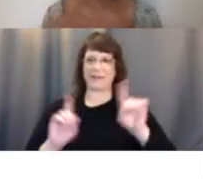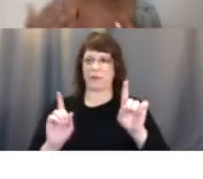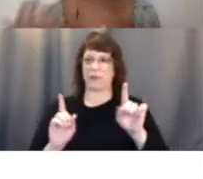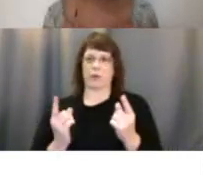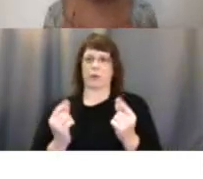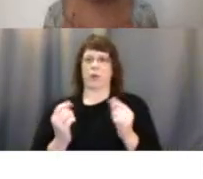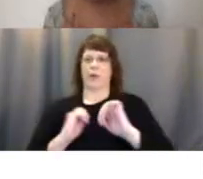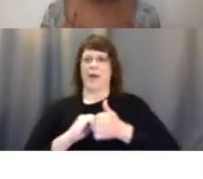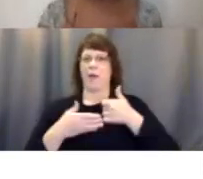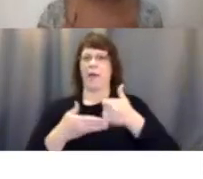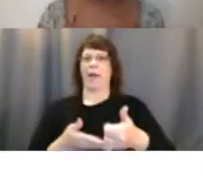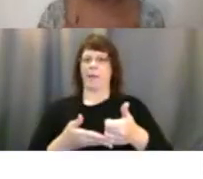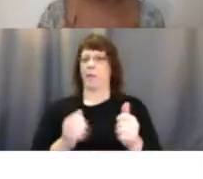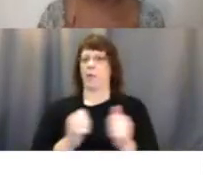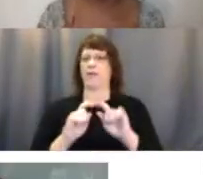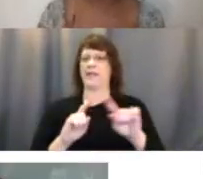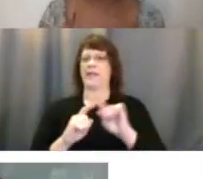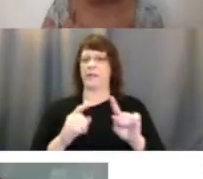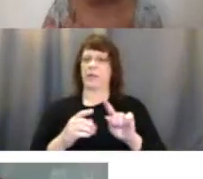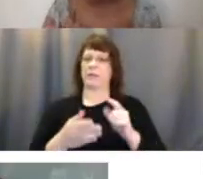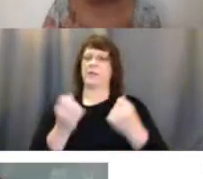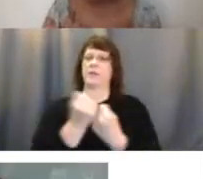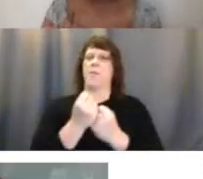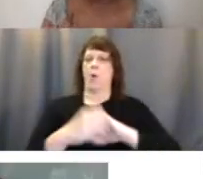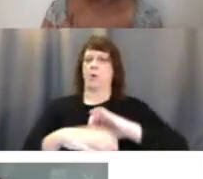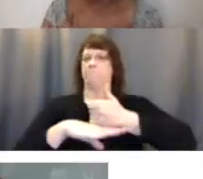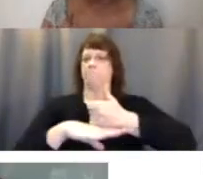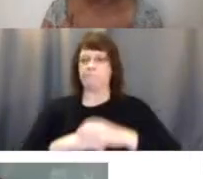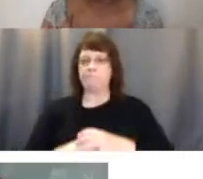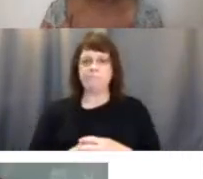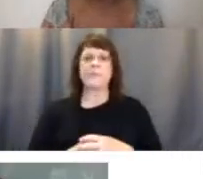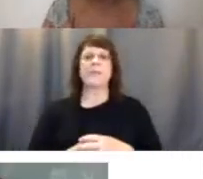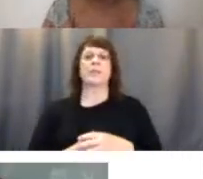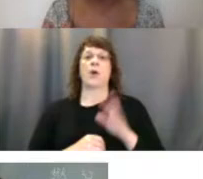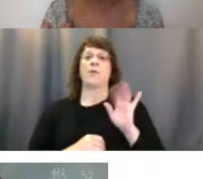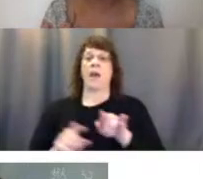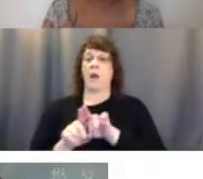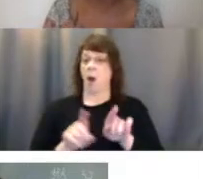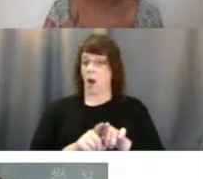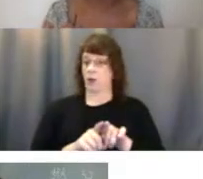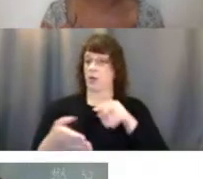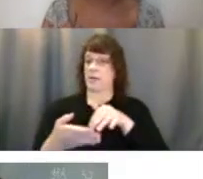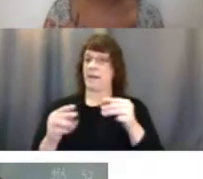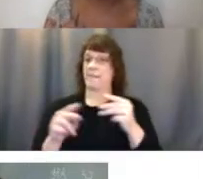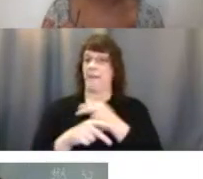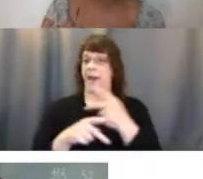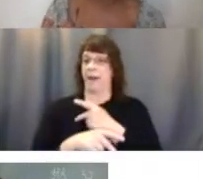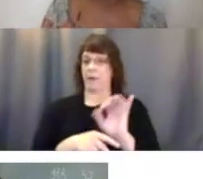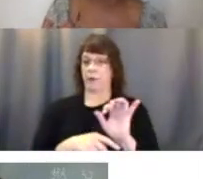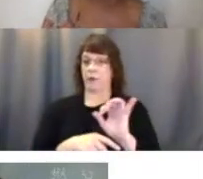them through interventions. Similarly, I looked at that in math as well, so looking at kids who struggled with